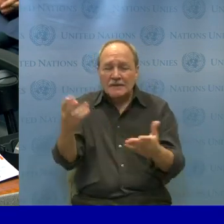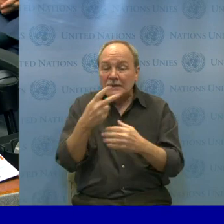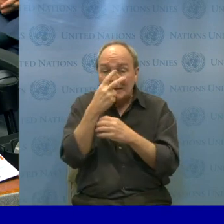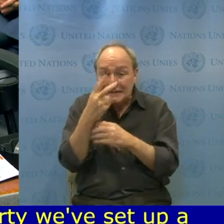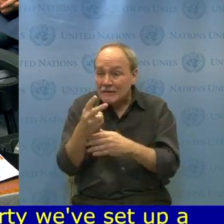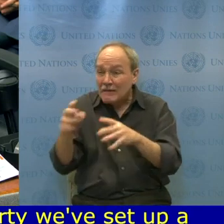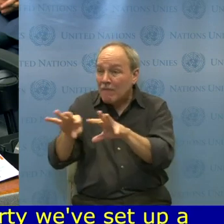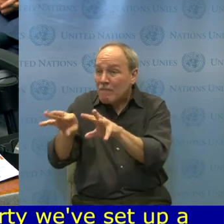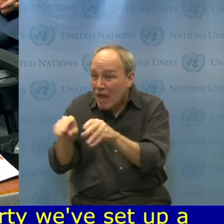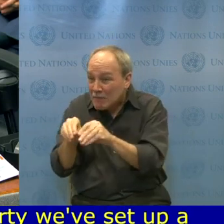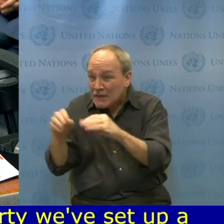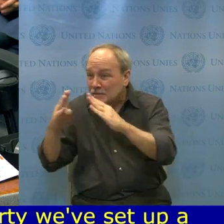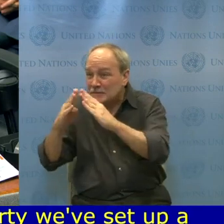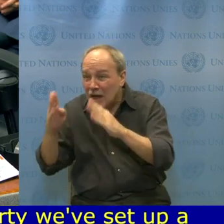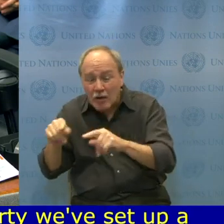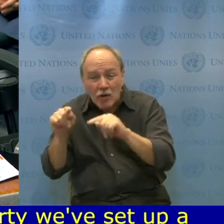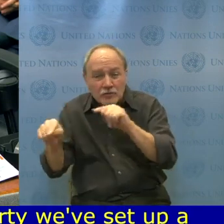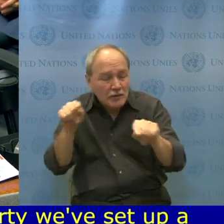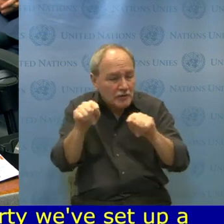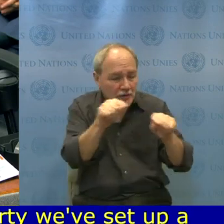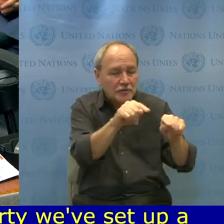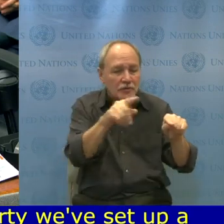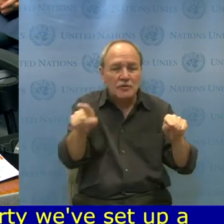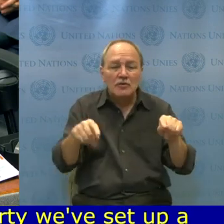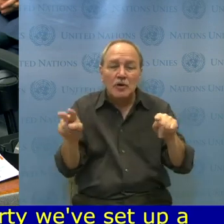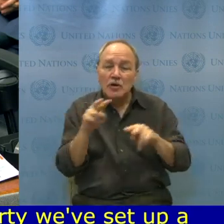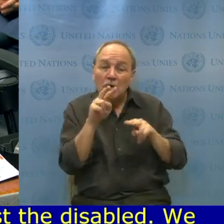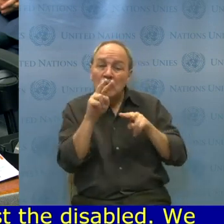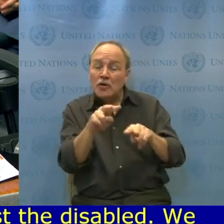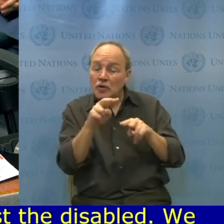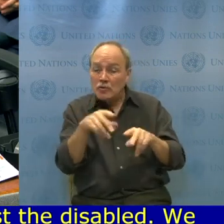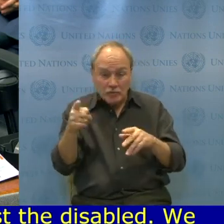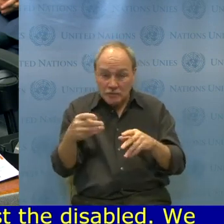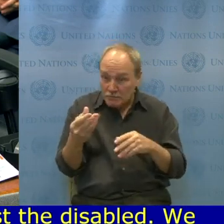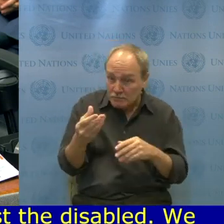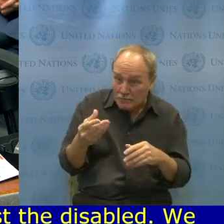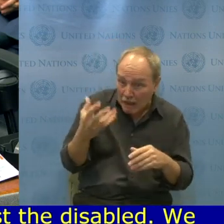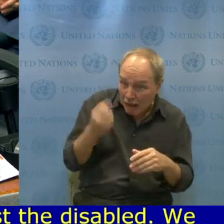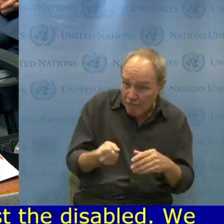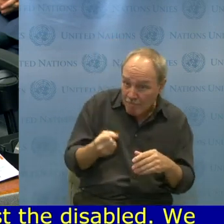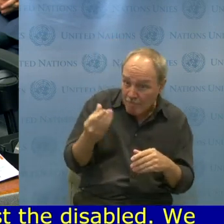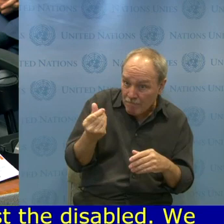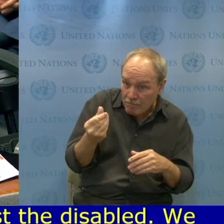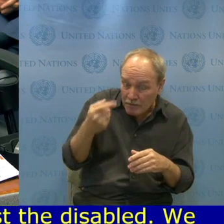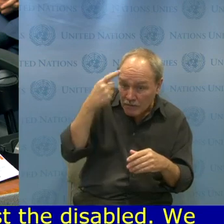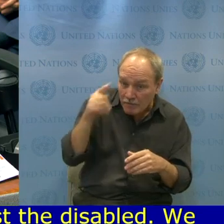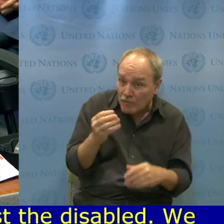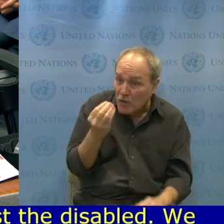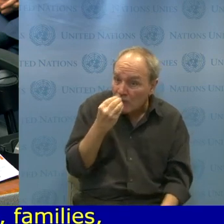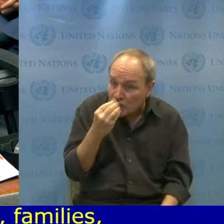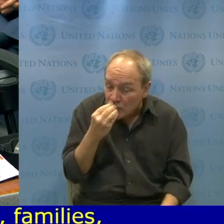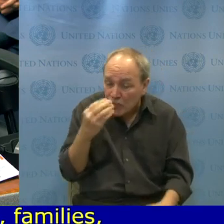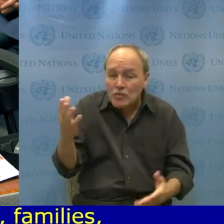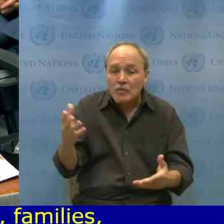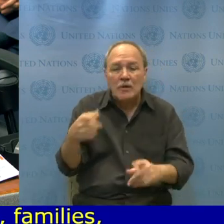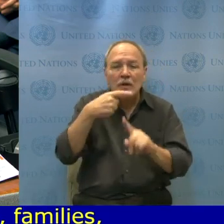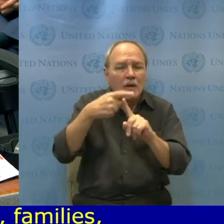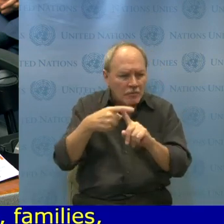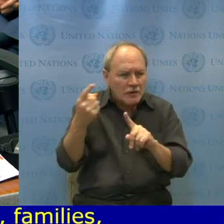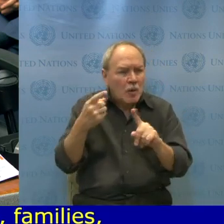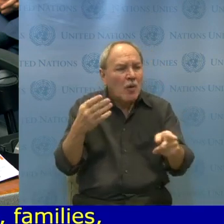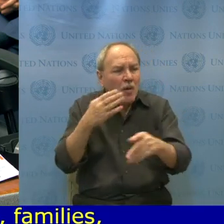families, households. And we don't just look at the basic shopping basket, but also that for resulting from disability and other costs